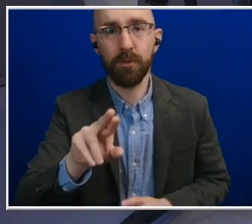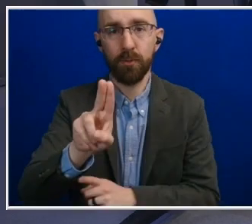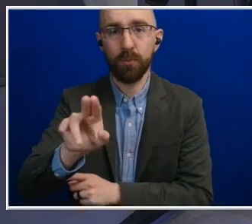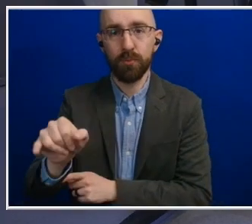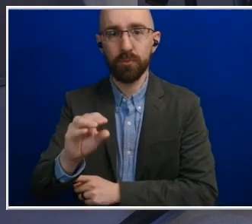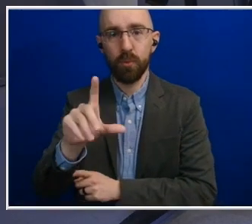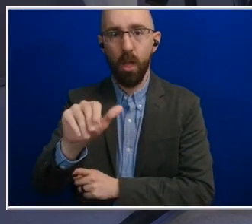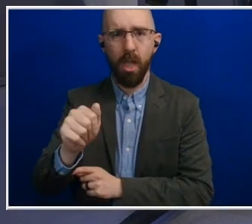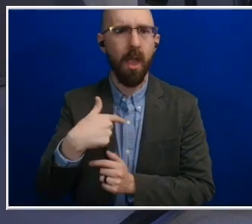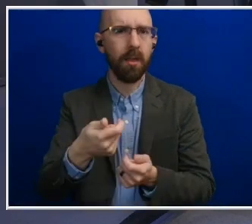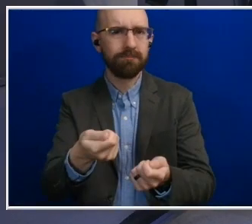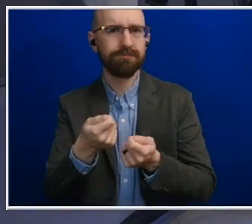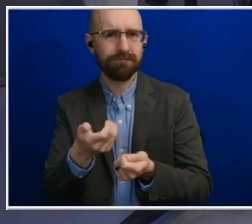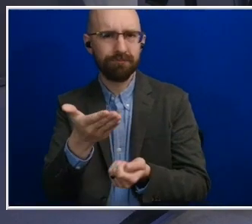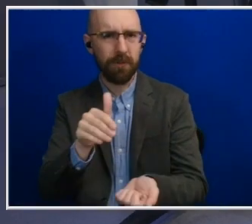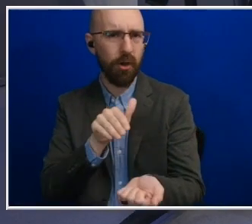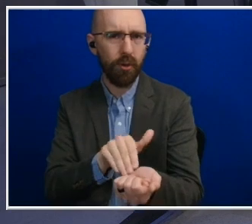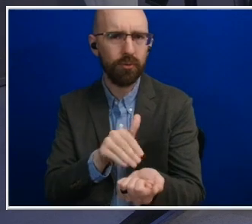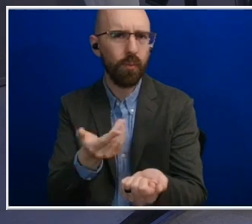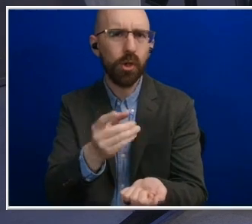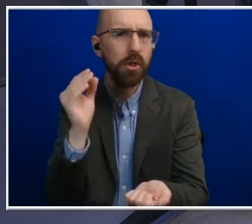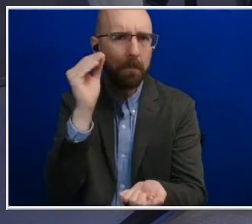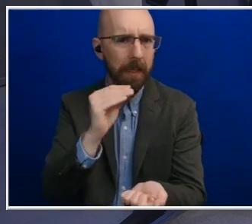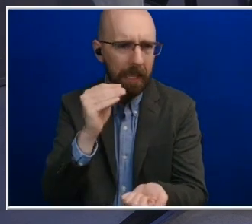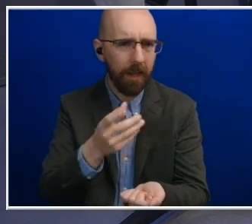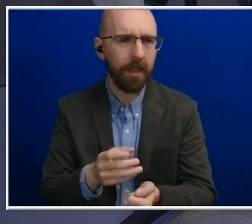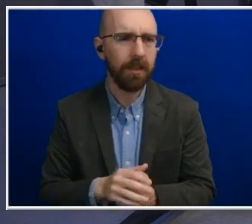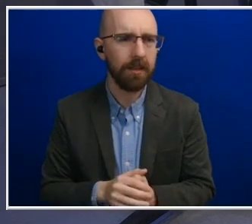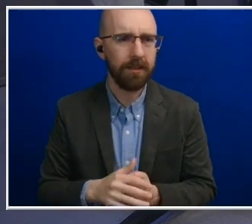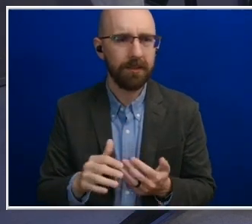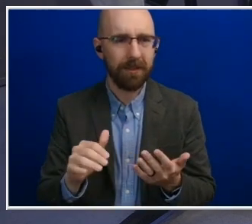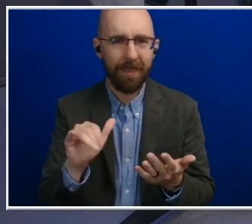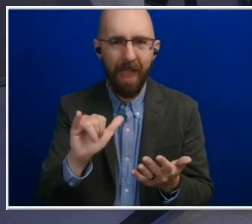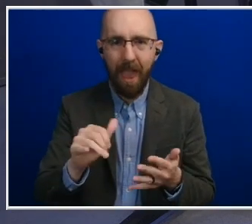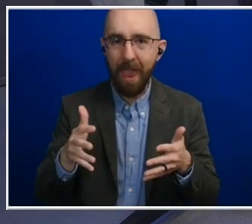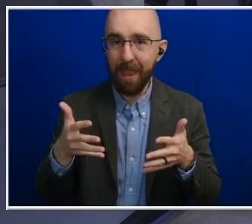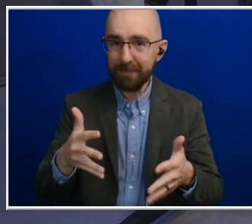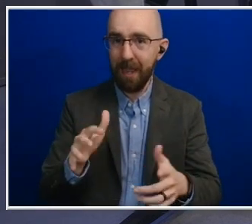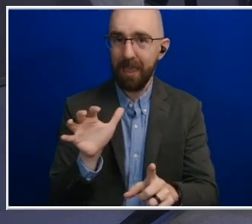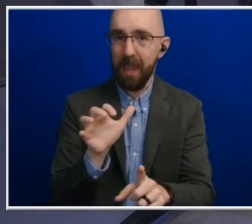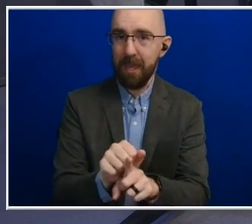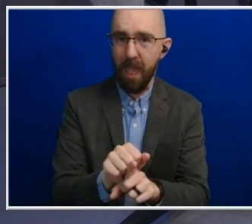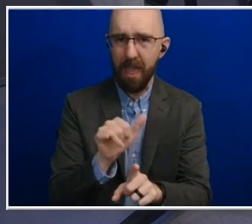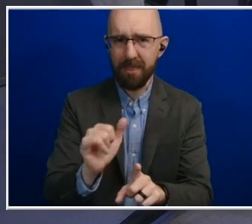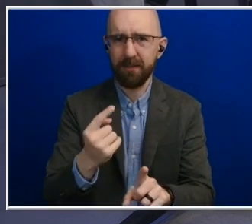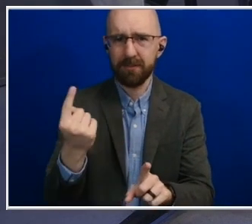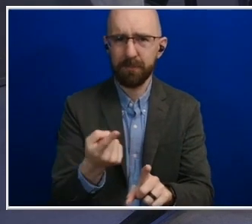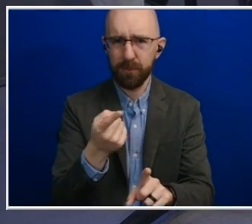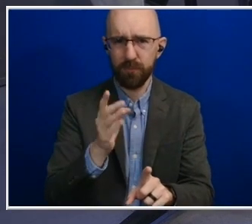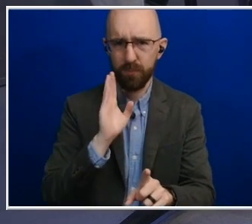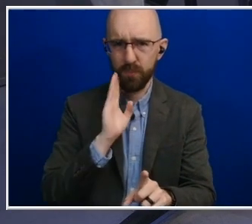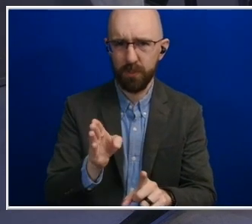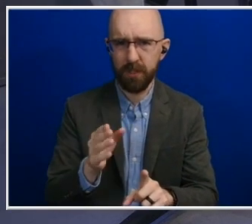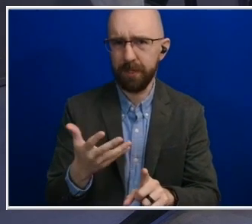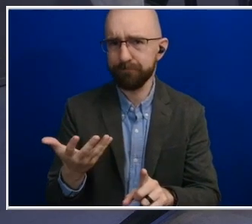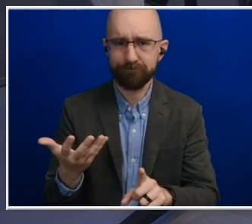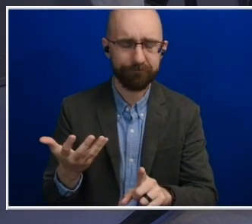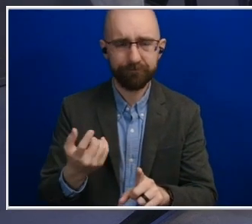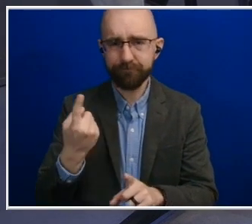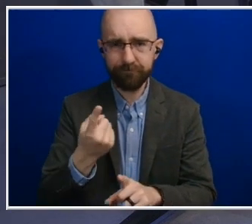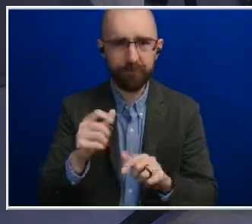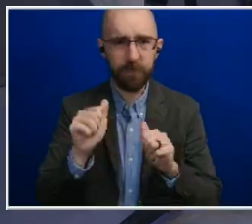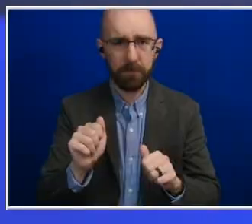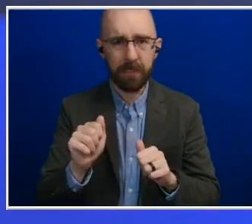Being, would that, an anxiety attack, is that something that you would, something that could be misdiagnosed as